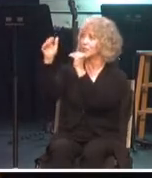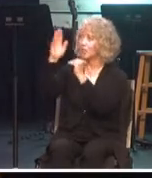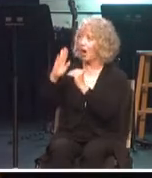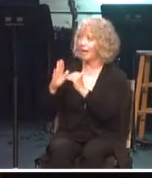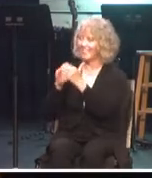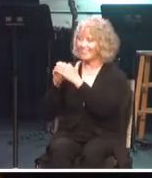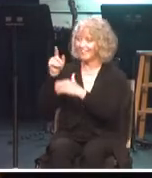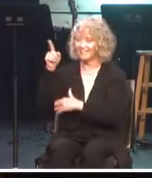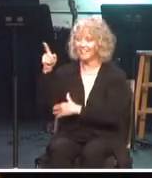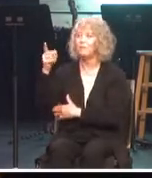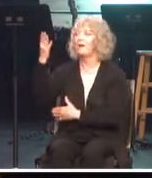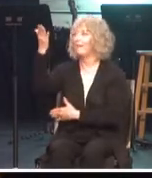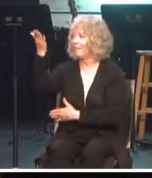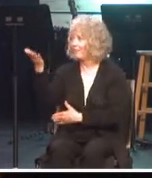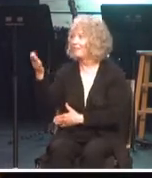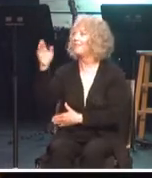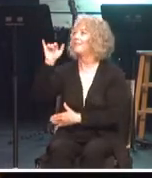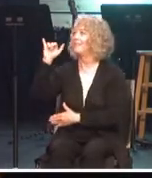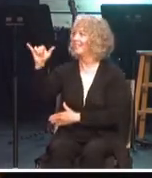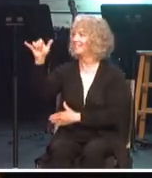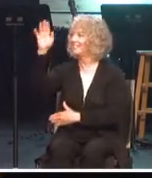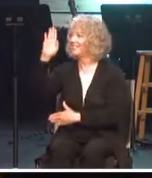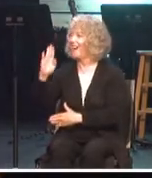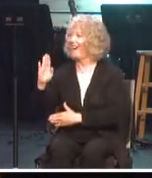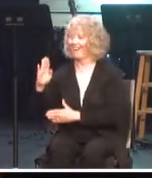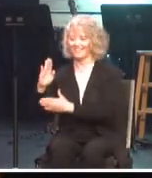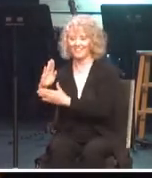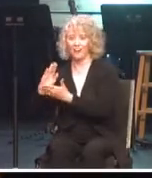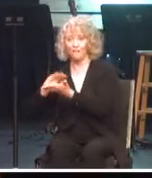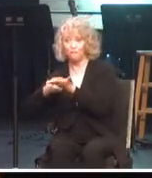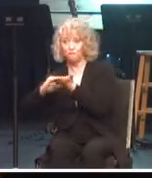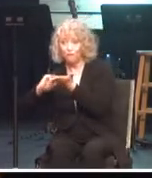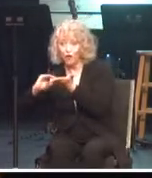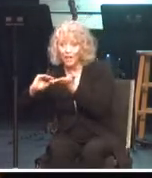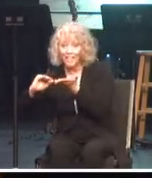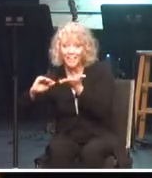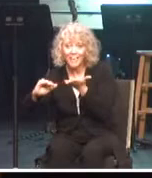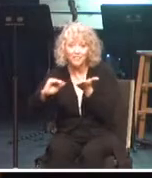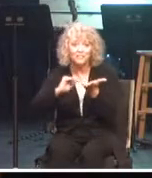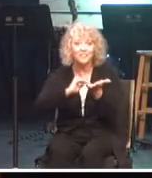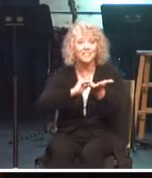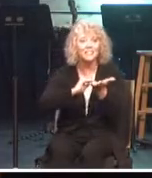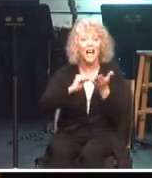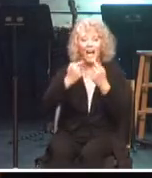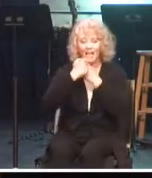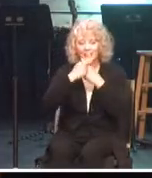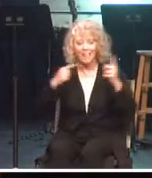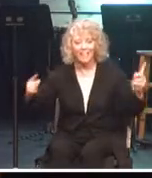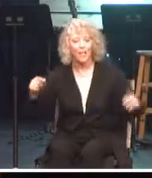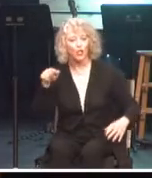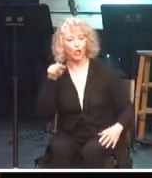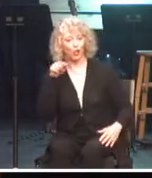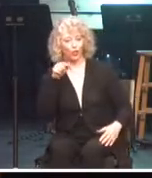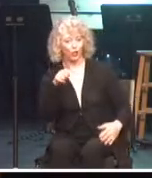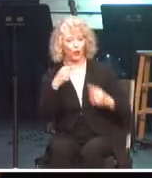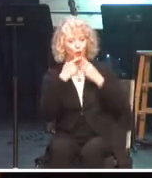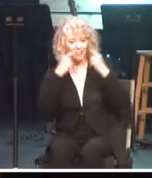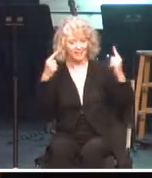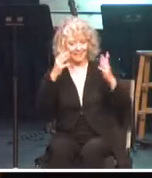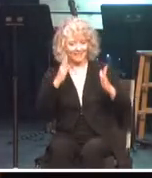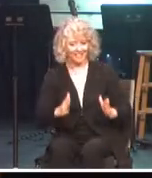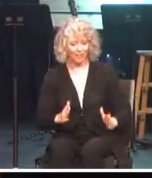That there is a God who not only forgives, but also declares a sinner to be righteous.